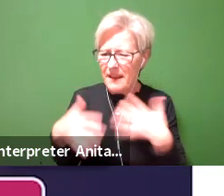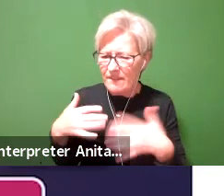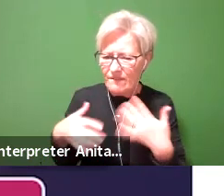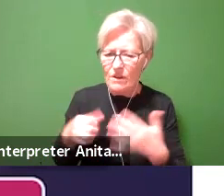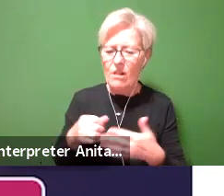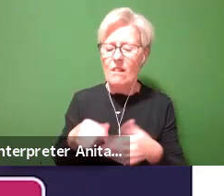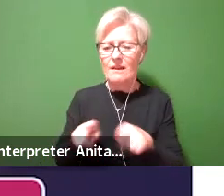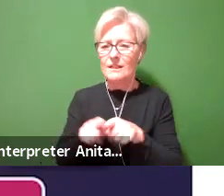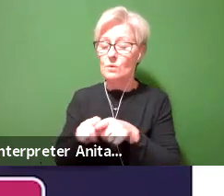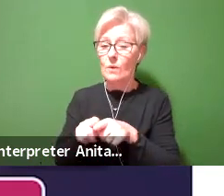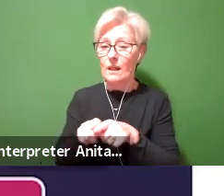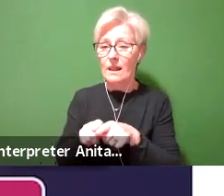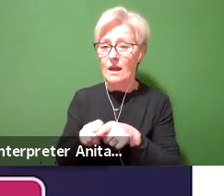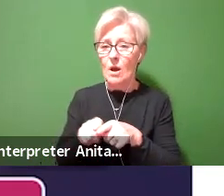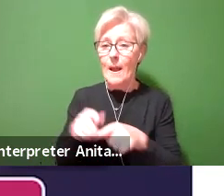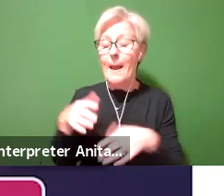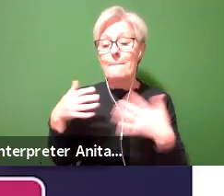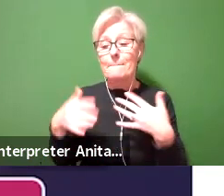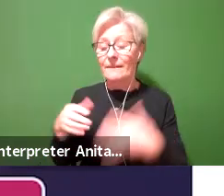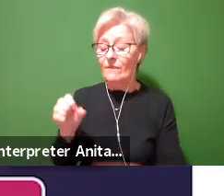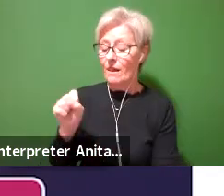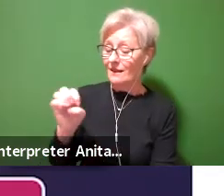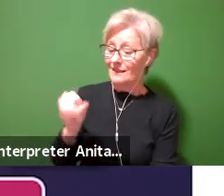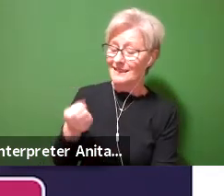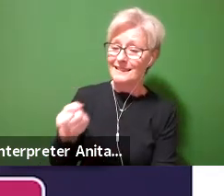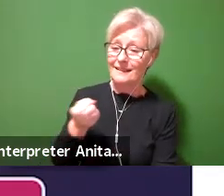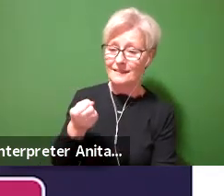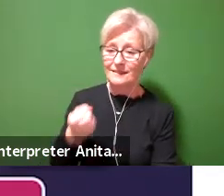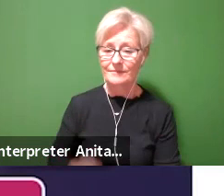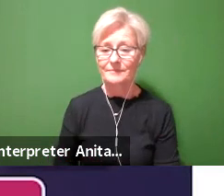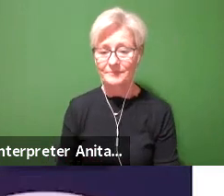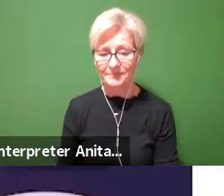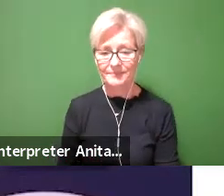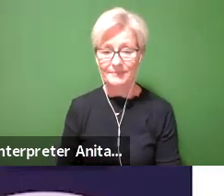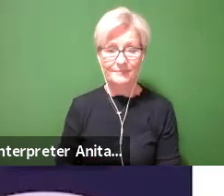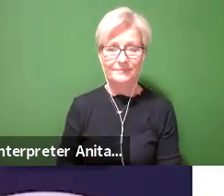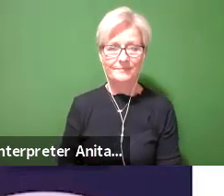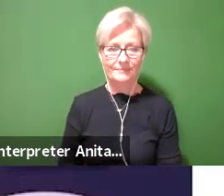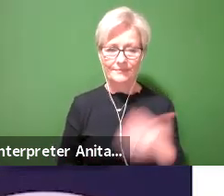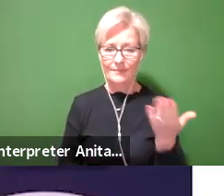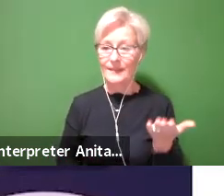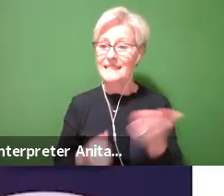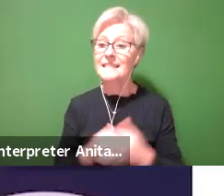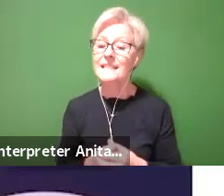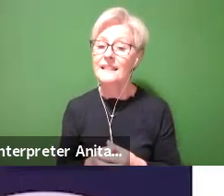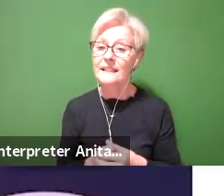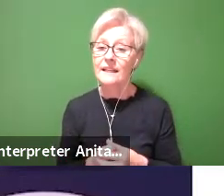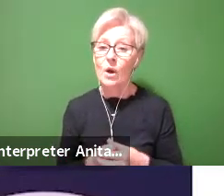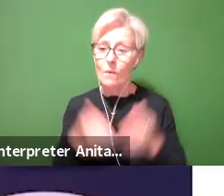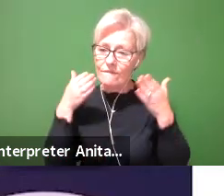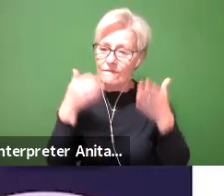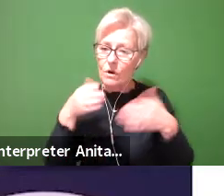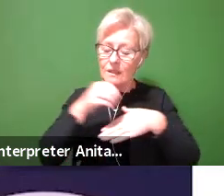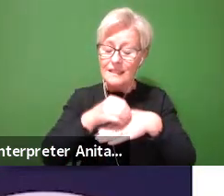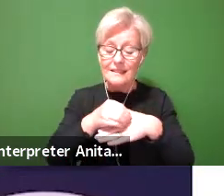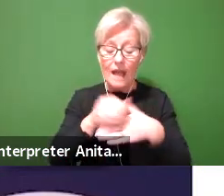and again, dyspareunia or painful sex syndrome. The next slide, we are going to focus on symptom